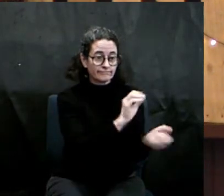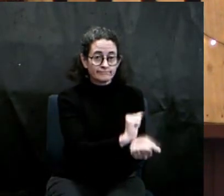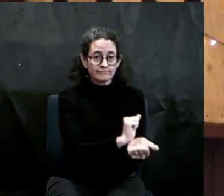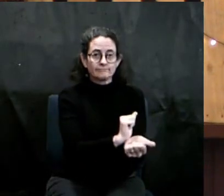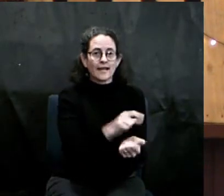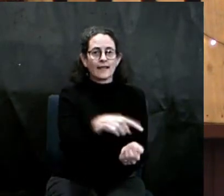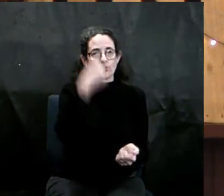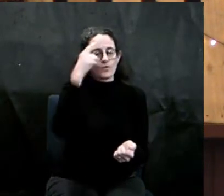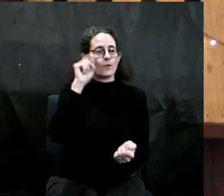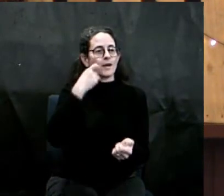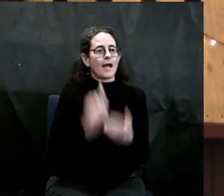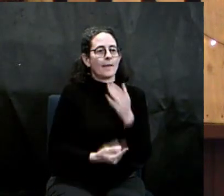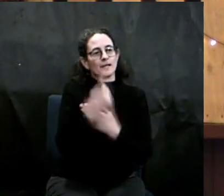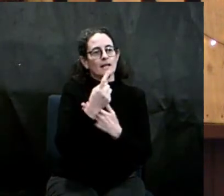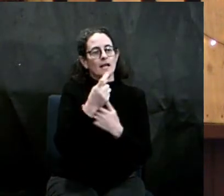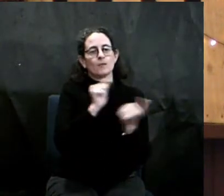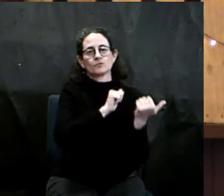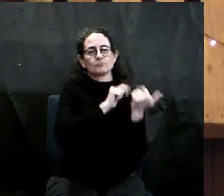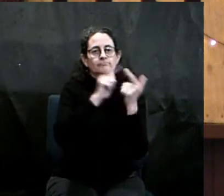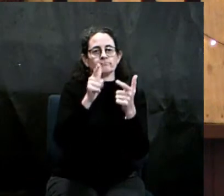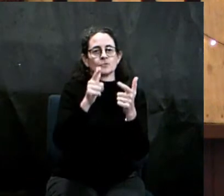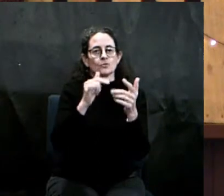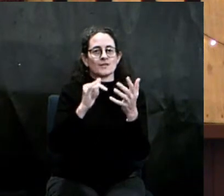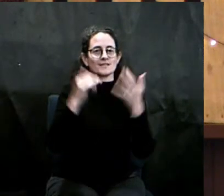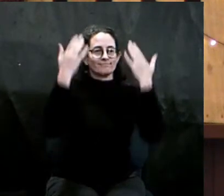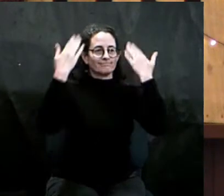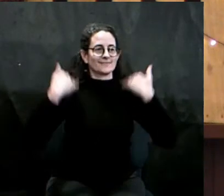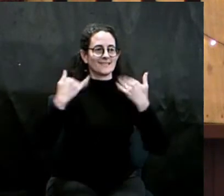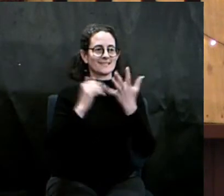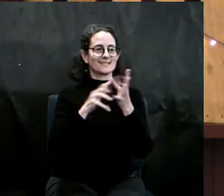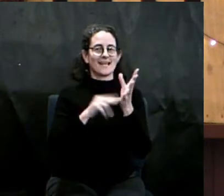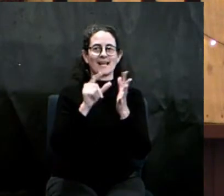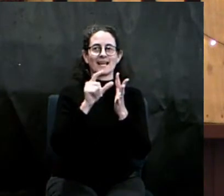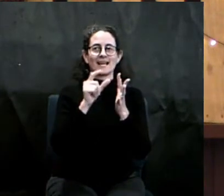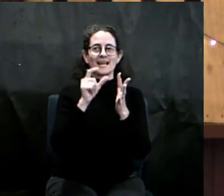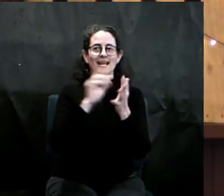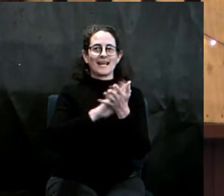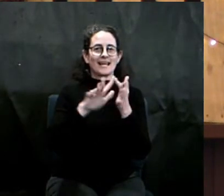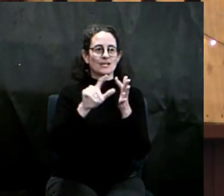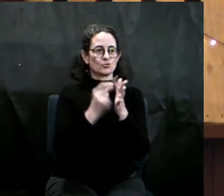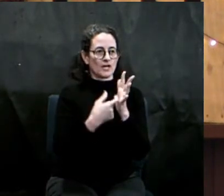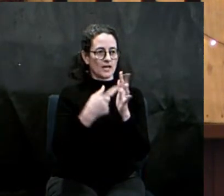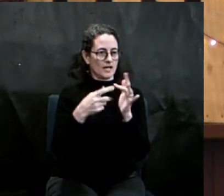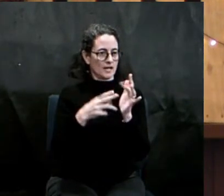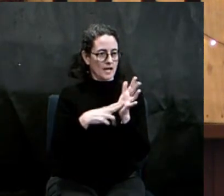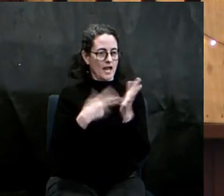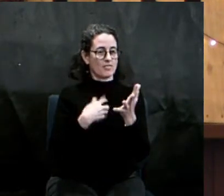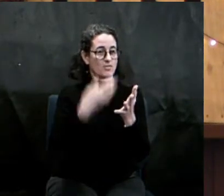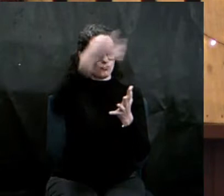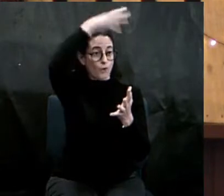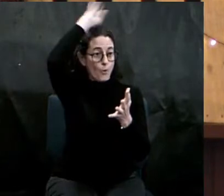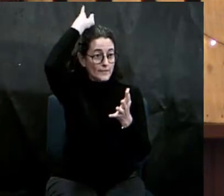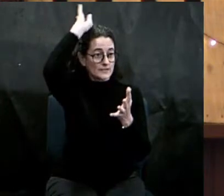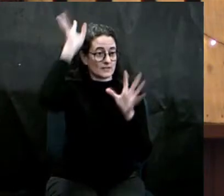tried before the Sanhedrin, but then under threat of death was rescued by the Romans of all people. He flashed his